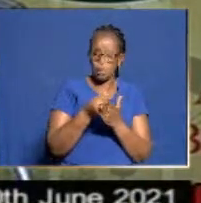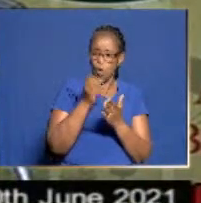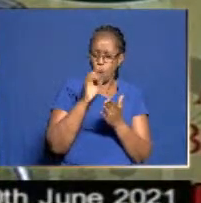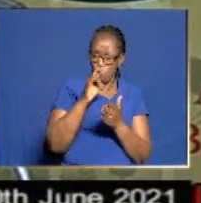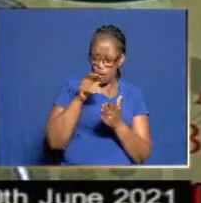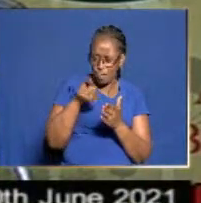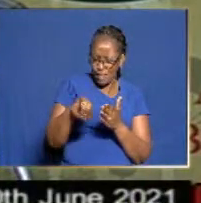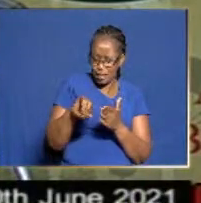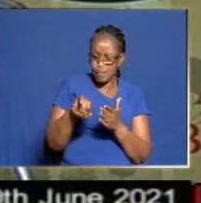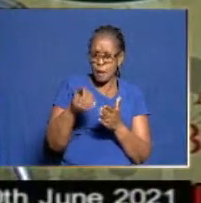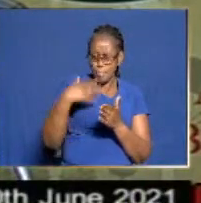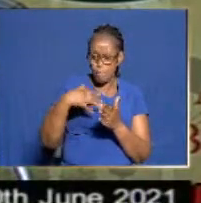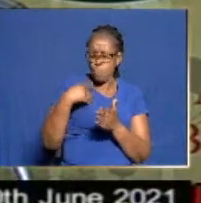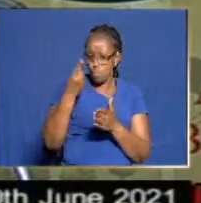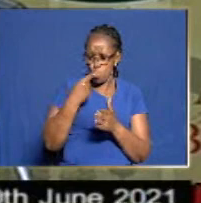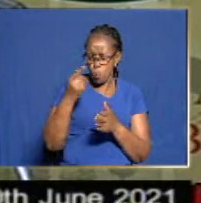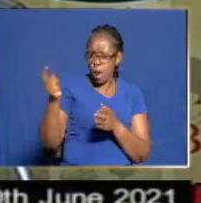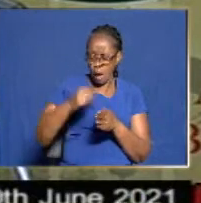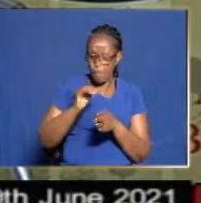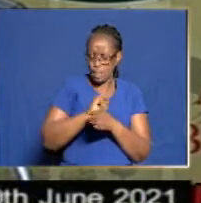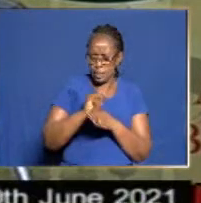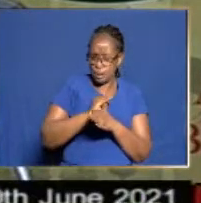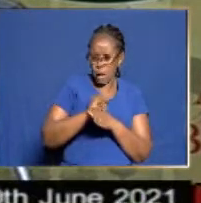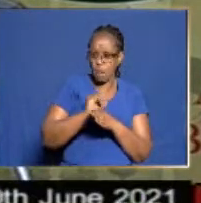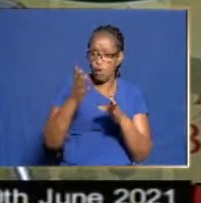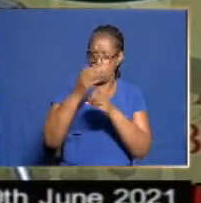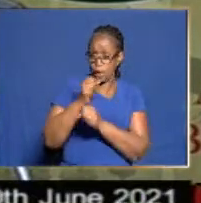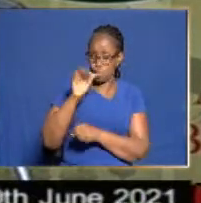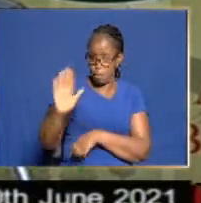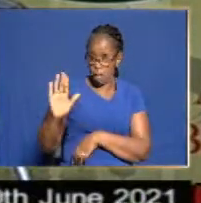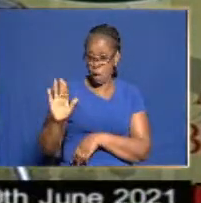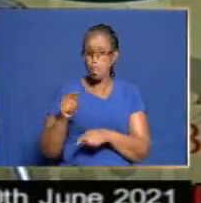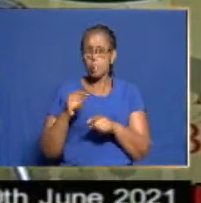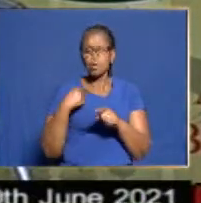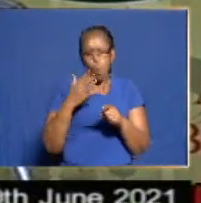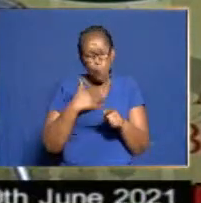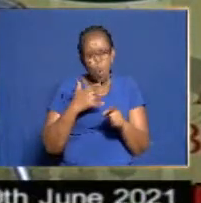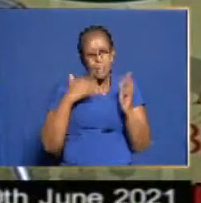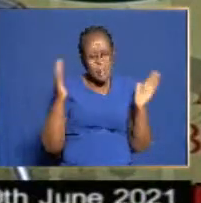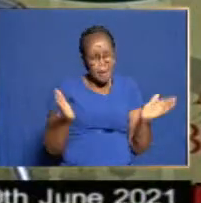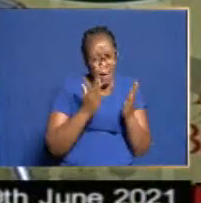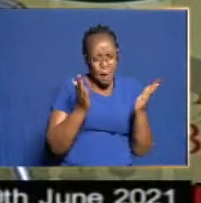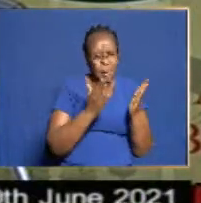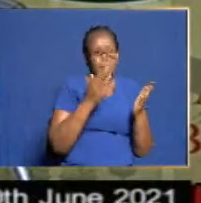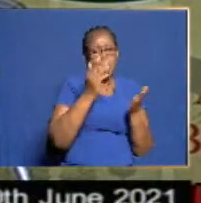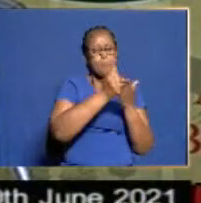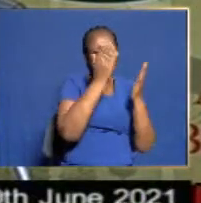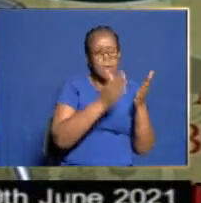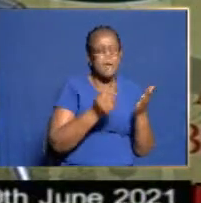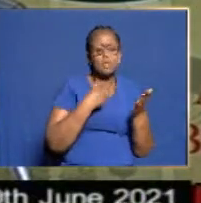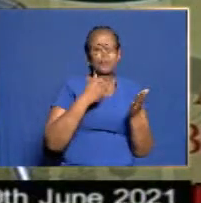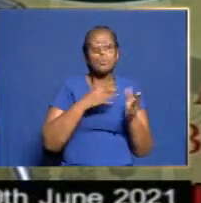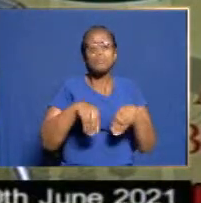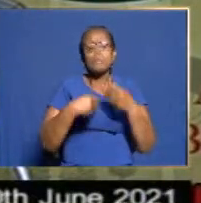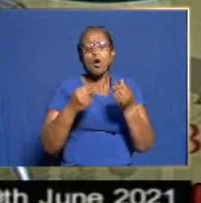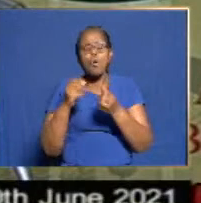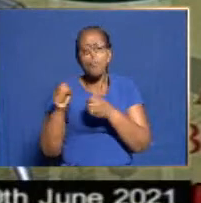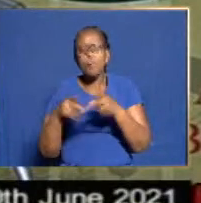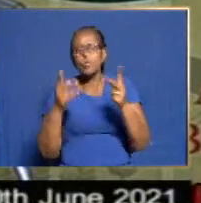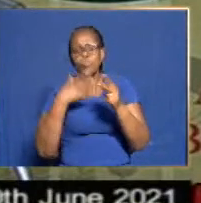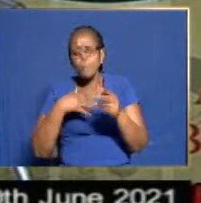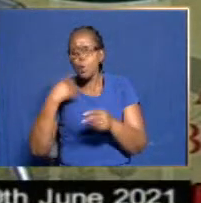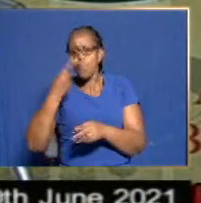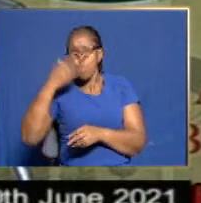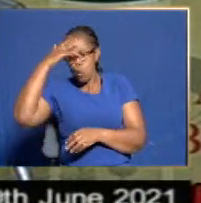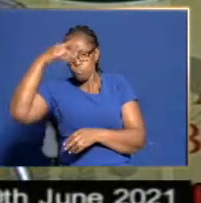apprenticeship emolument. In order to encourage employers to provide similar opportunities for TVET graduates, I propose an